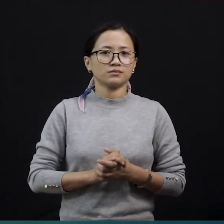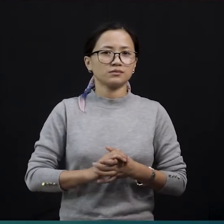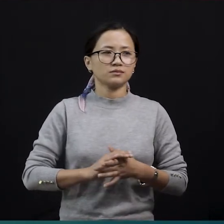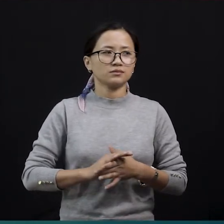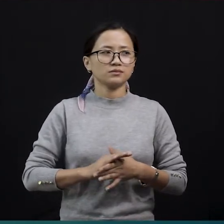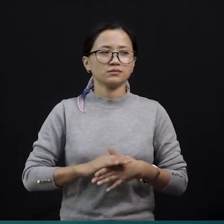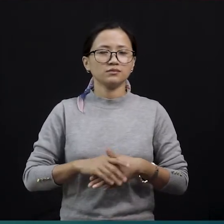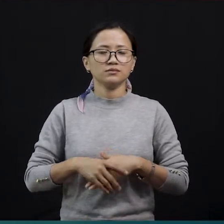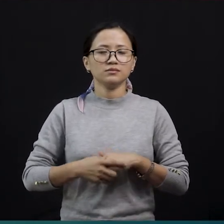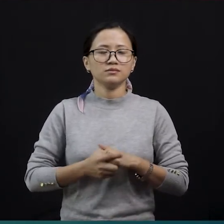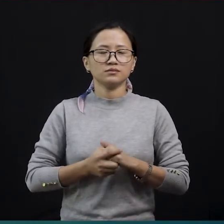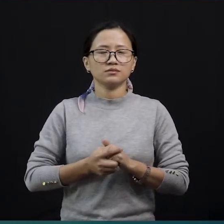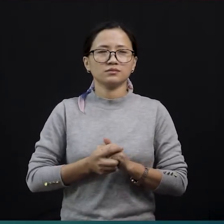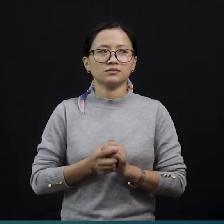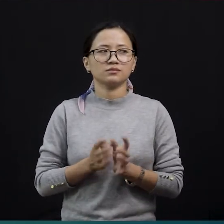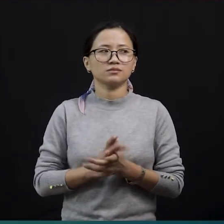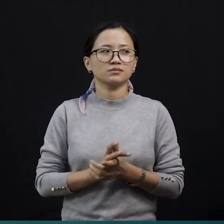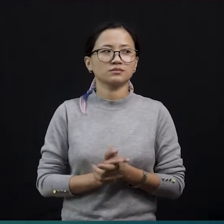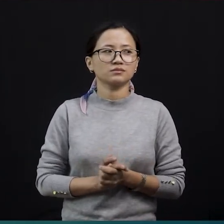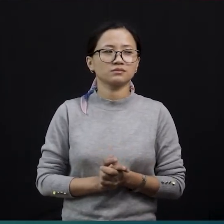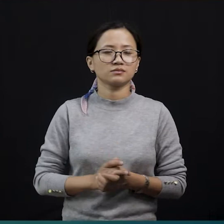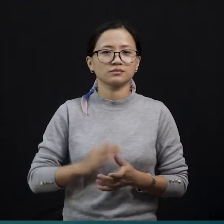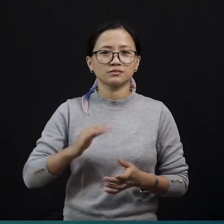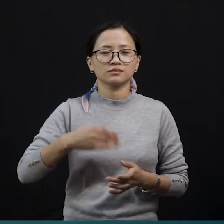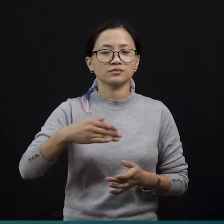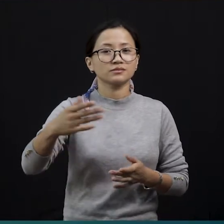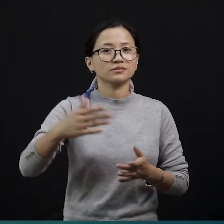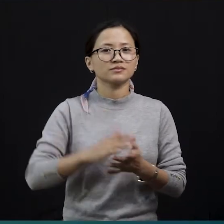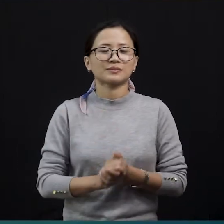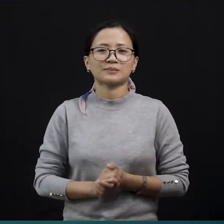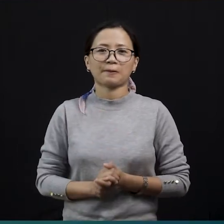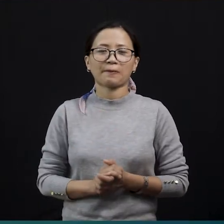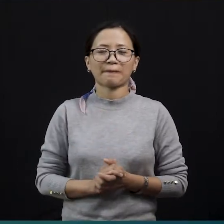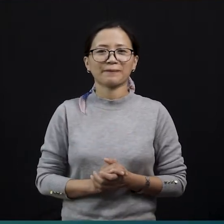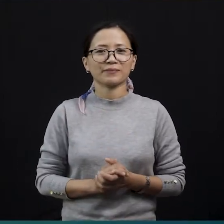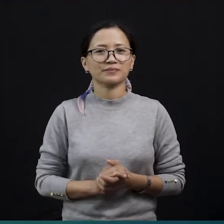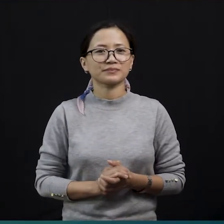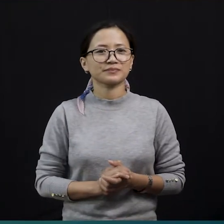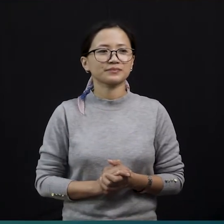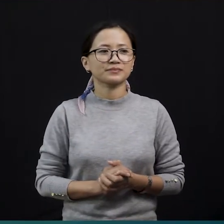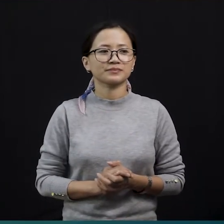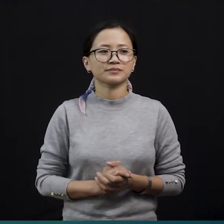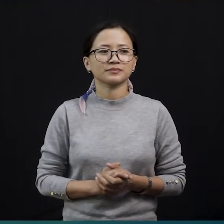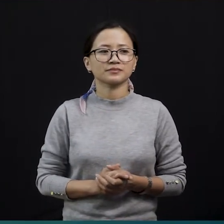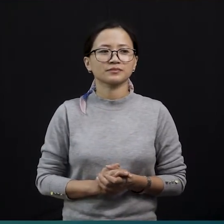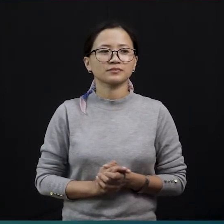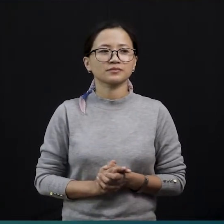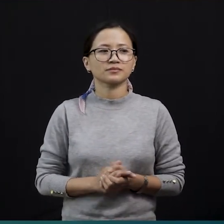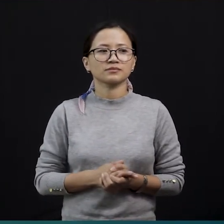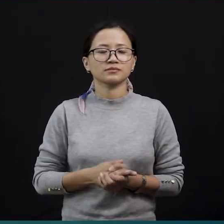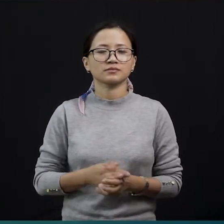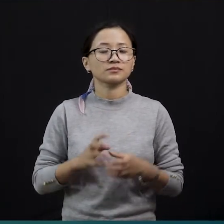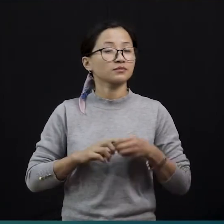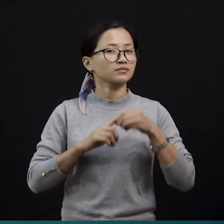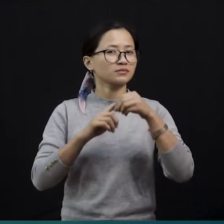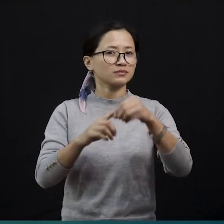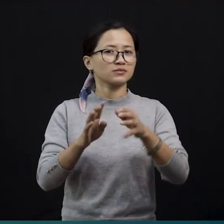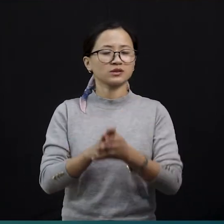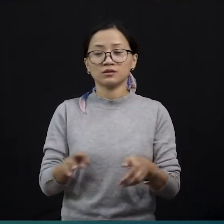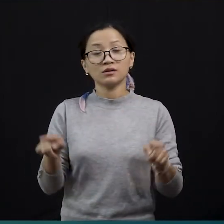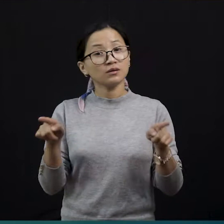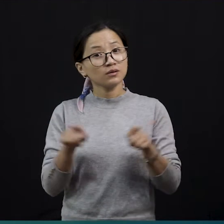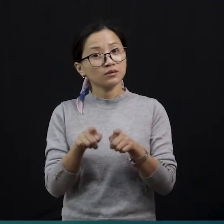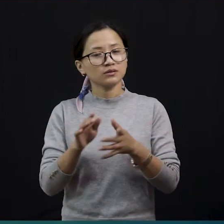Okay, then we will proceed to the next question